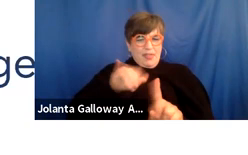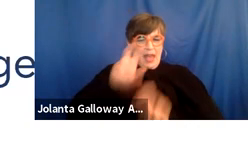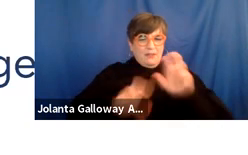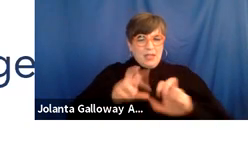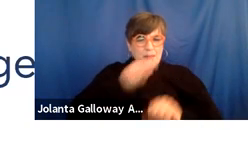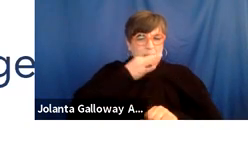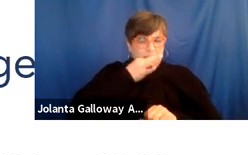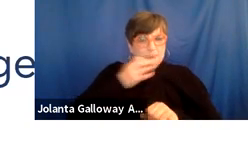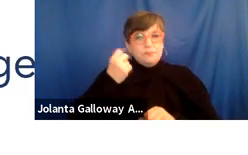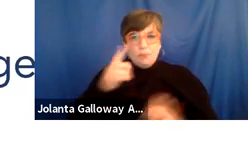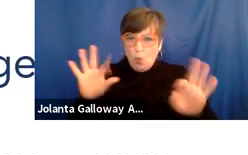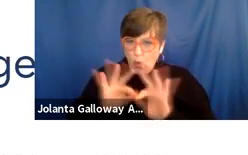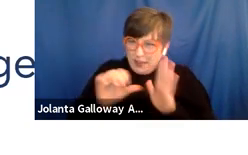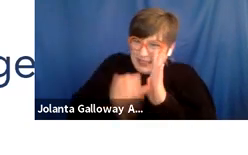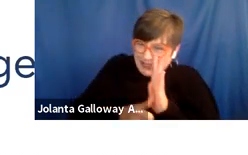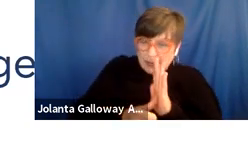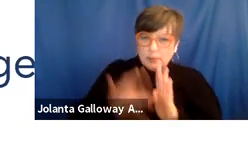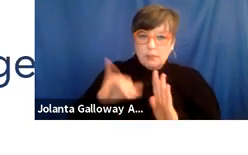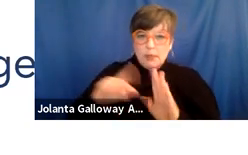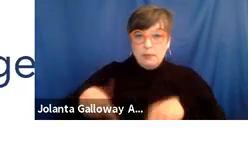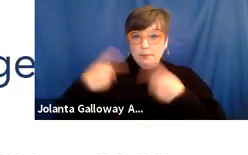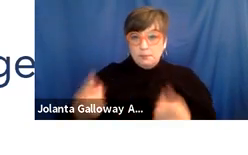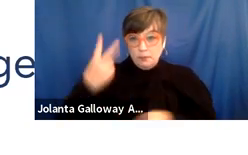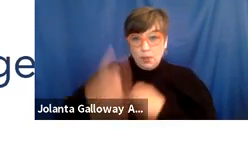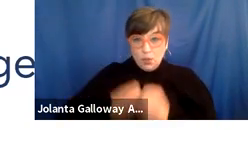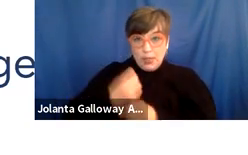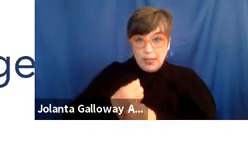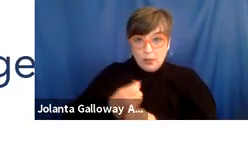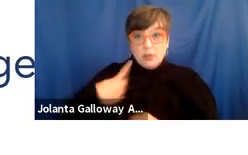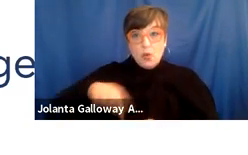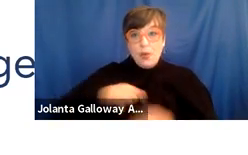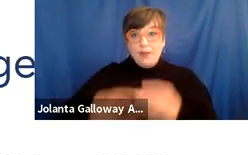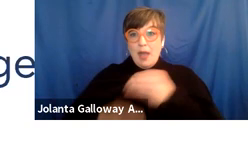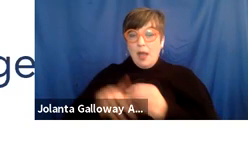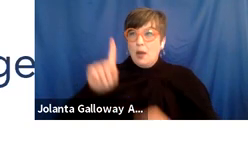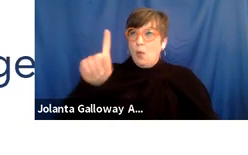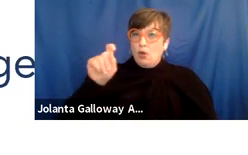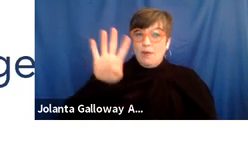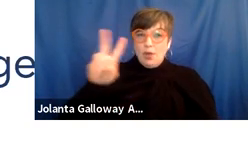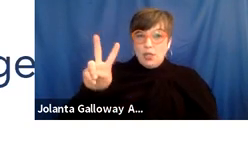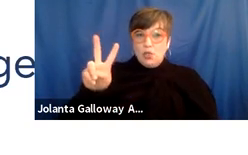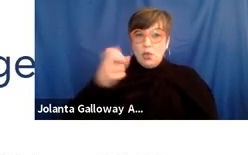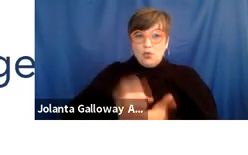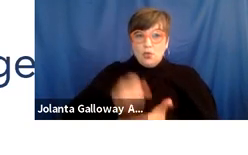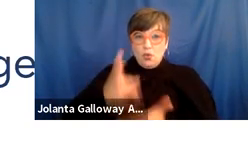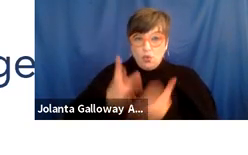echoing and emphasizing that over the last 2 years, we've added 142 social workers, including